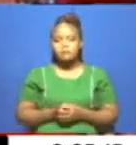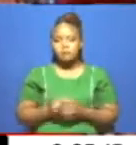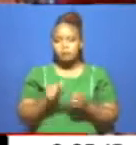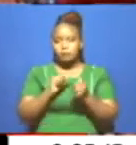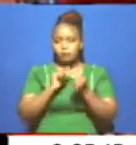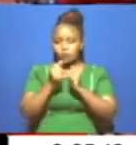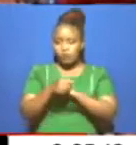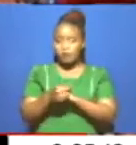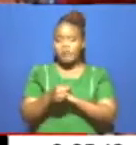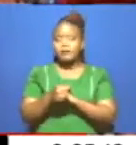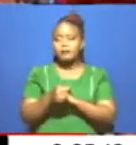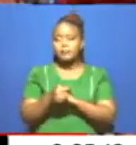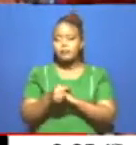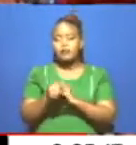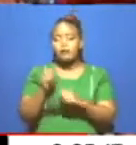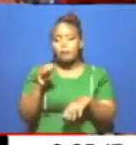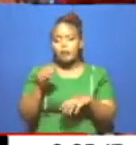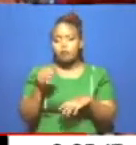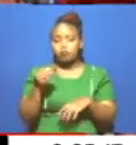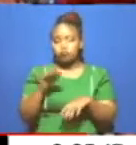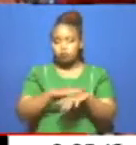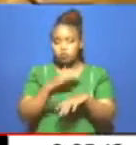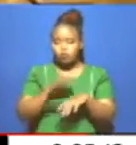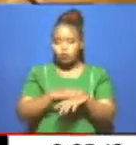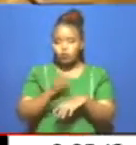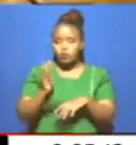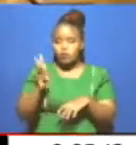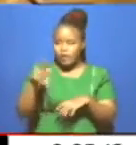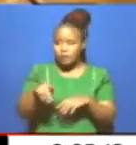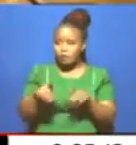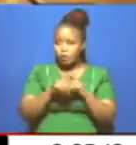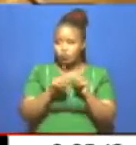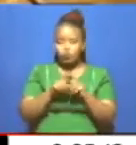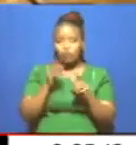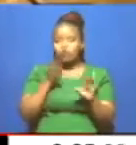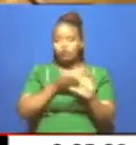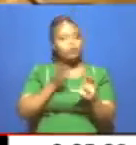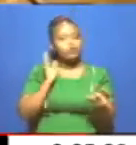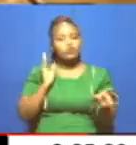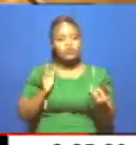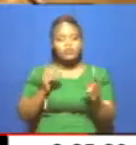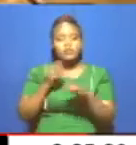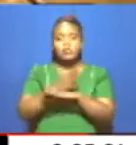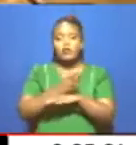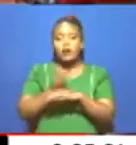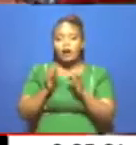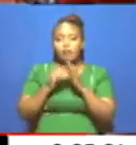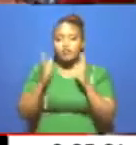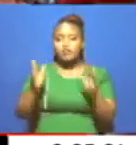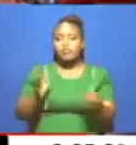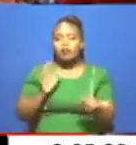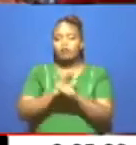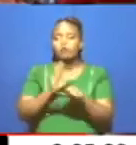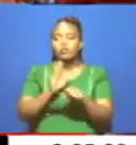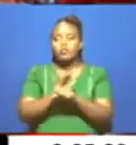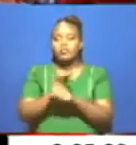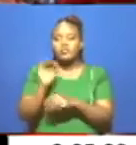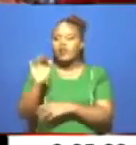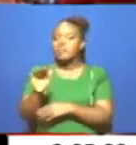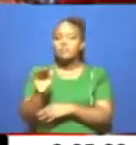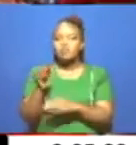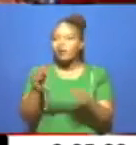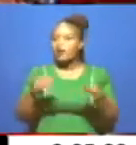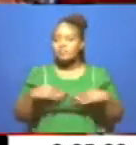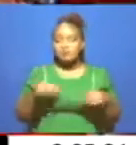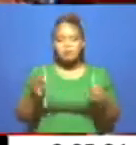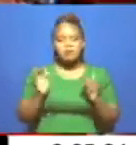of Parliament was also thrown out as the leader of Majority Amos Kimunya urged the House to reject the amendment, terming it as